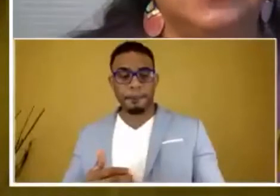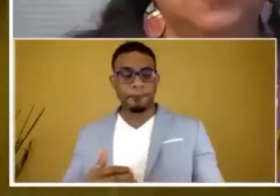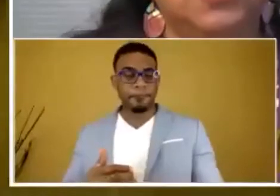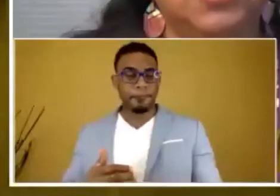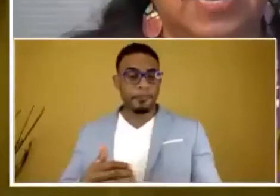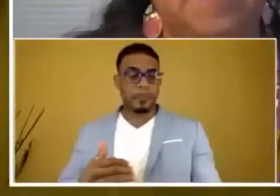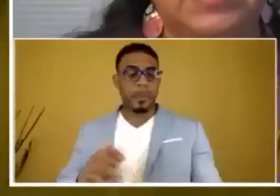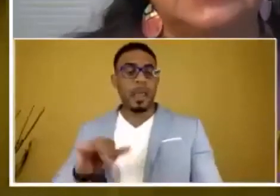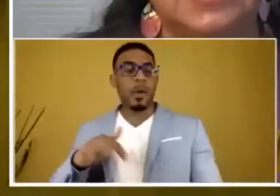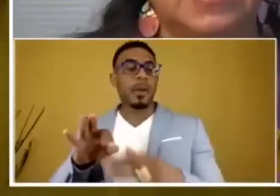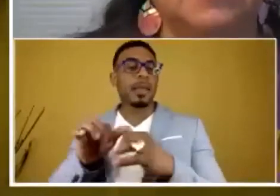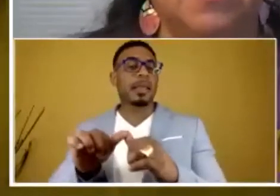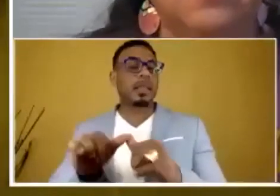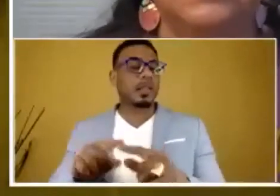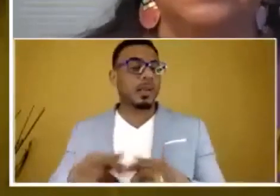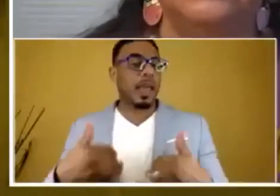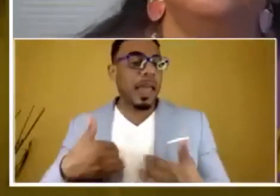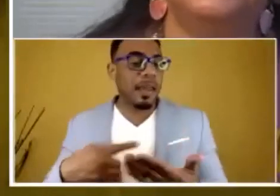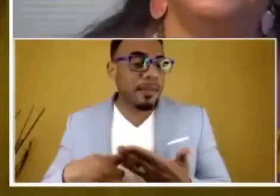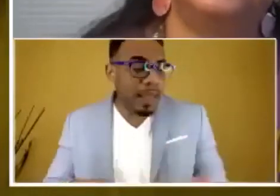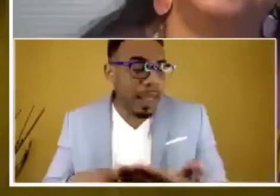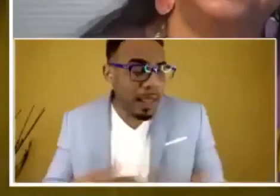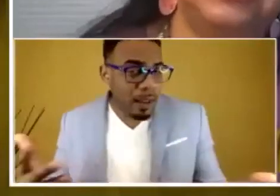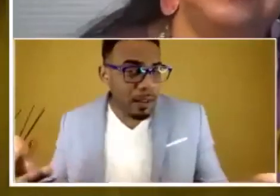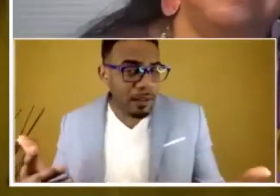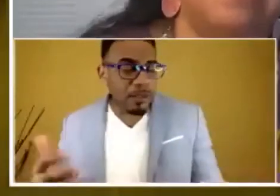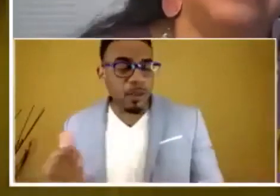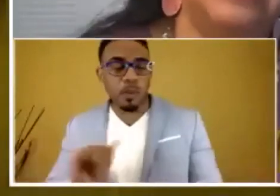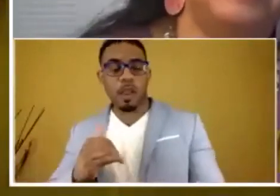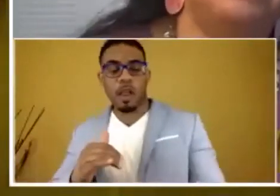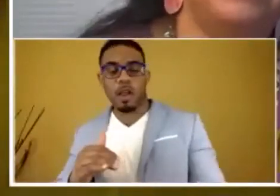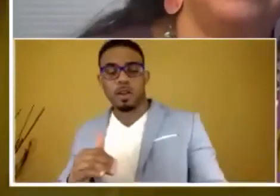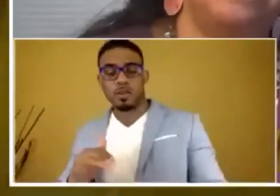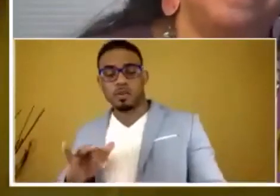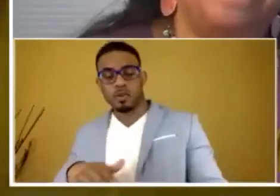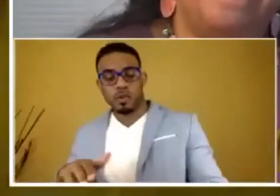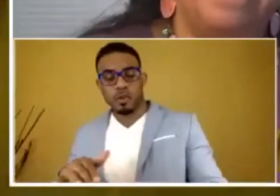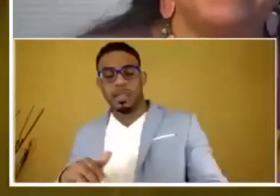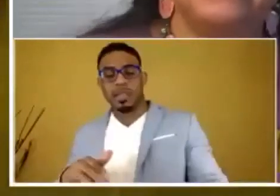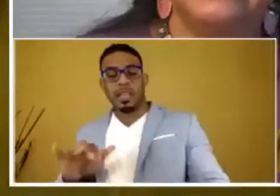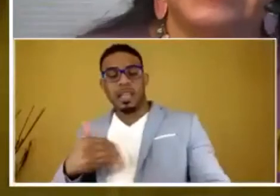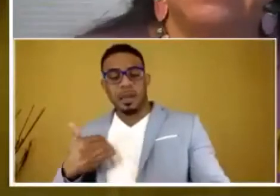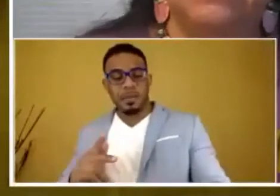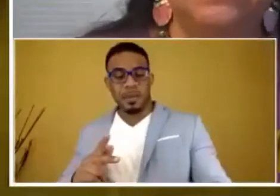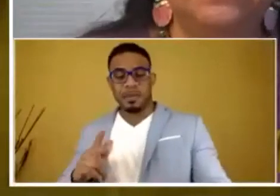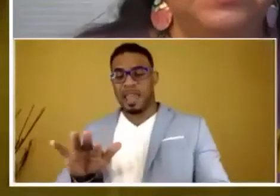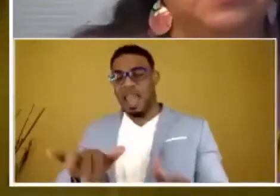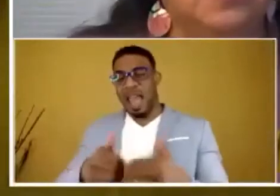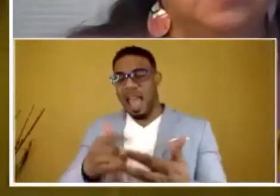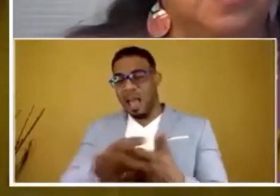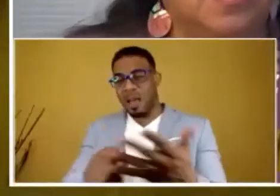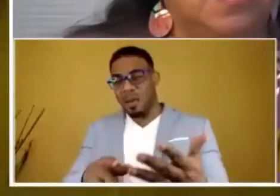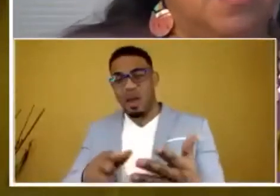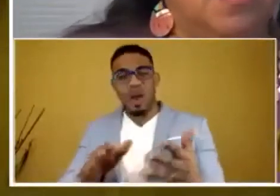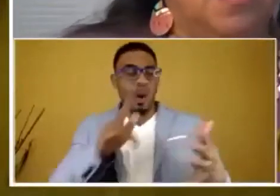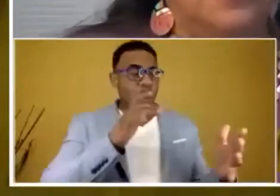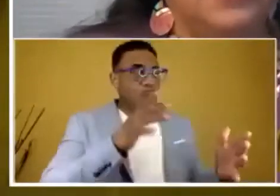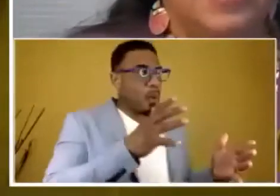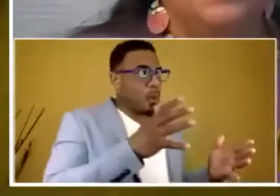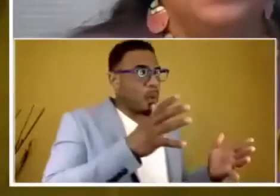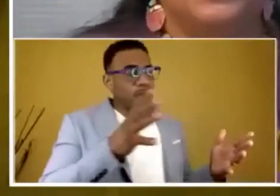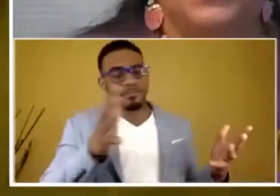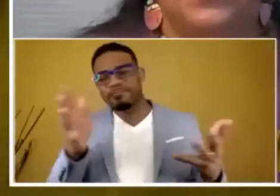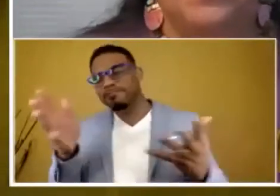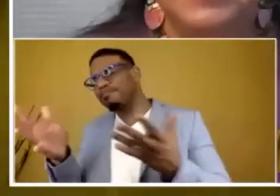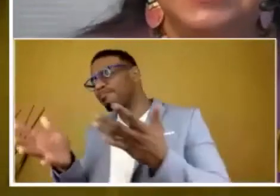do we continue to have these dialogues with our children, our young people, who